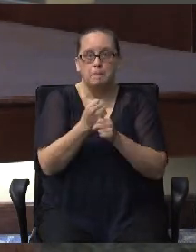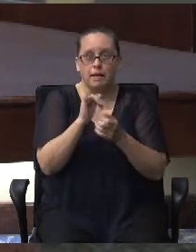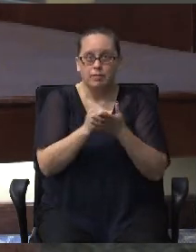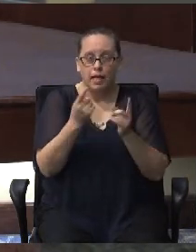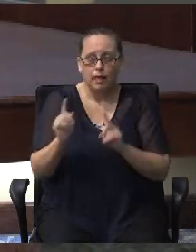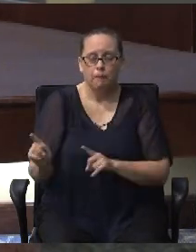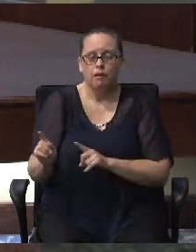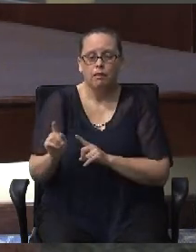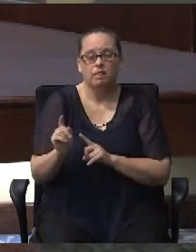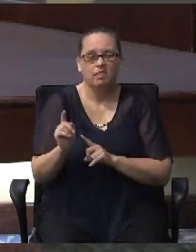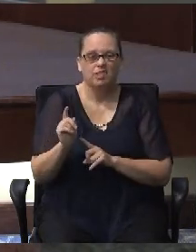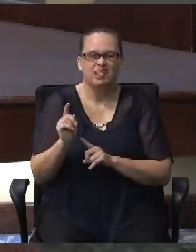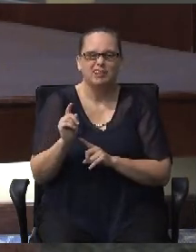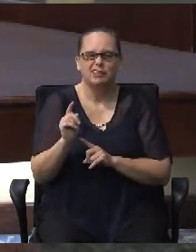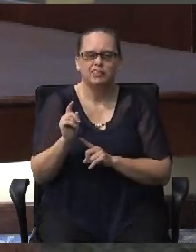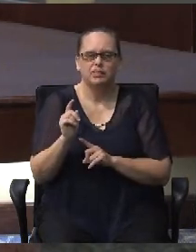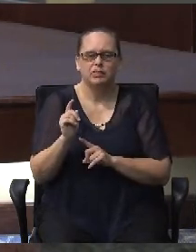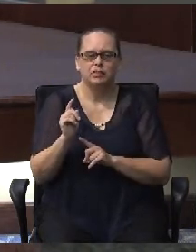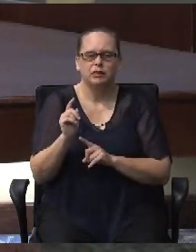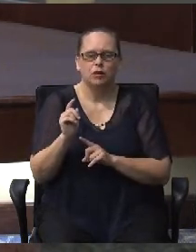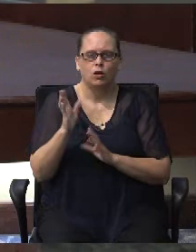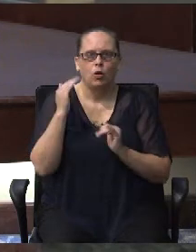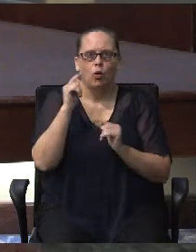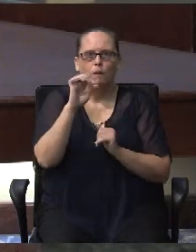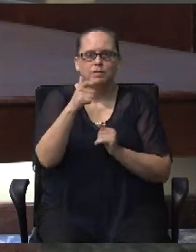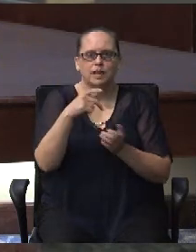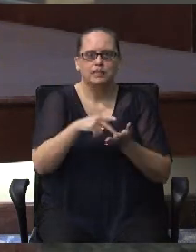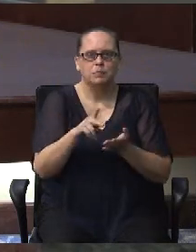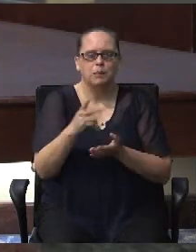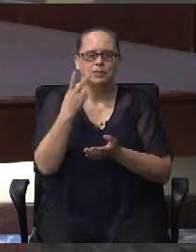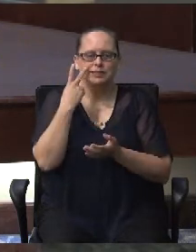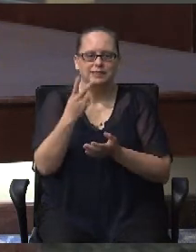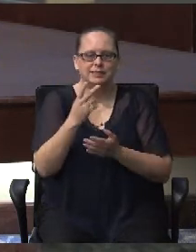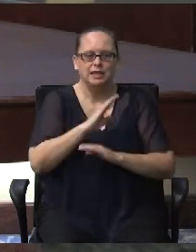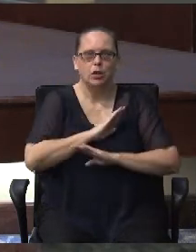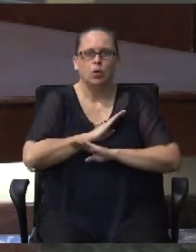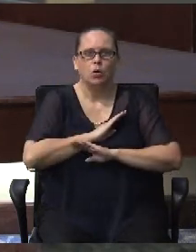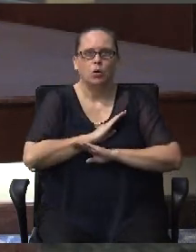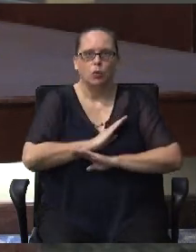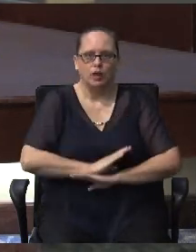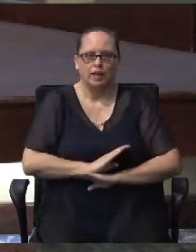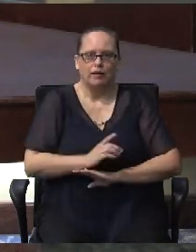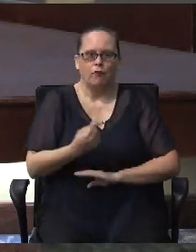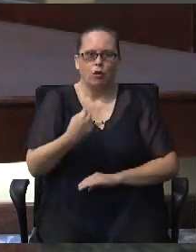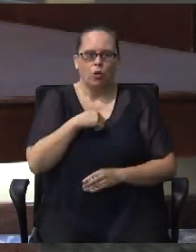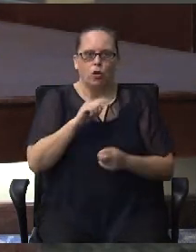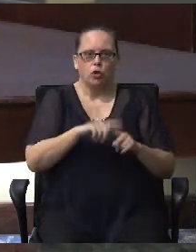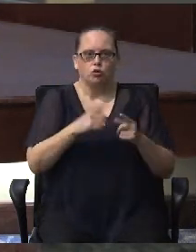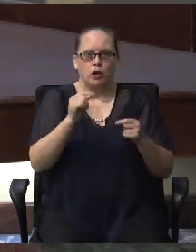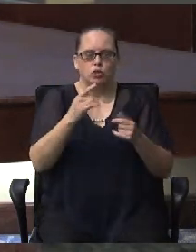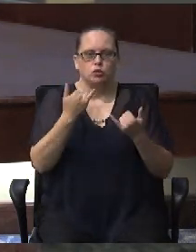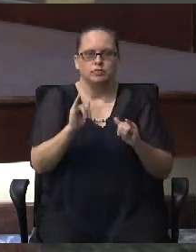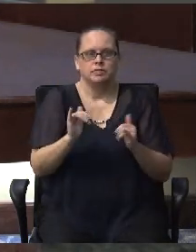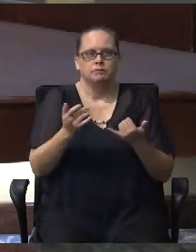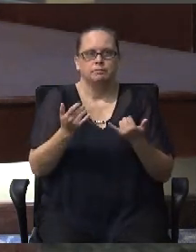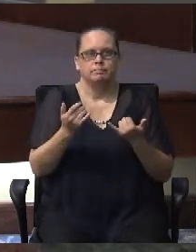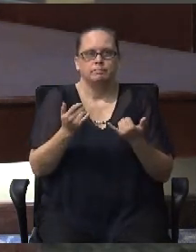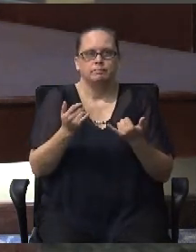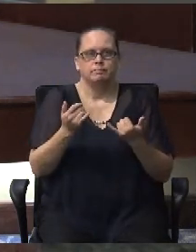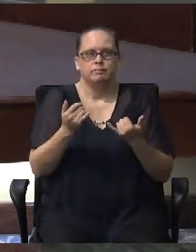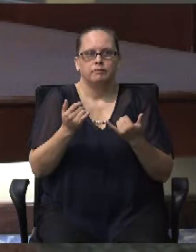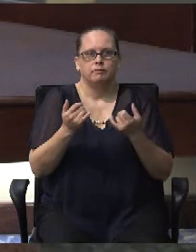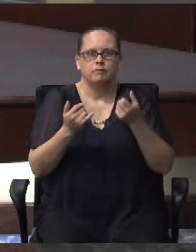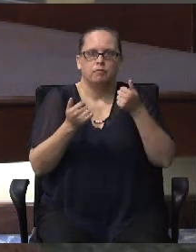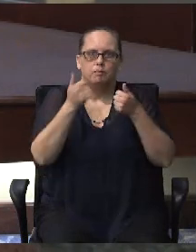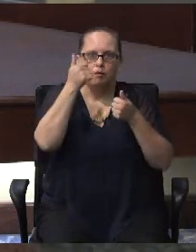happen. I hope that the taxpayers see the relief that we're trying to do and still take hold